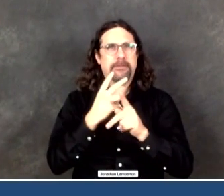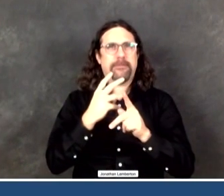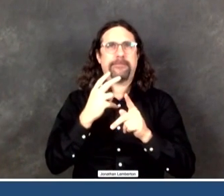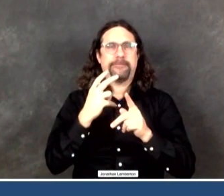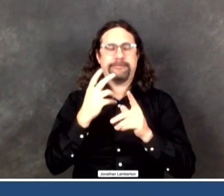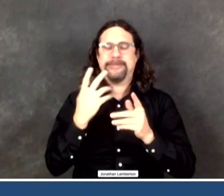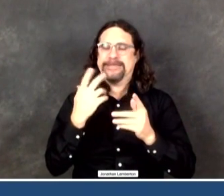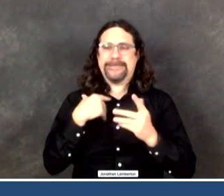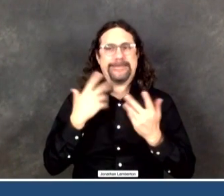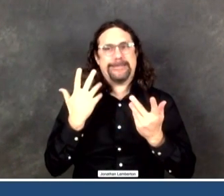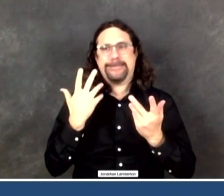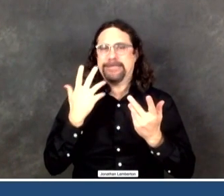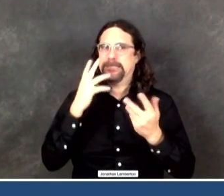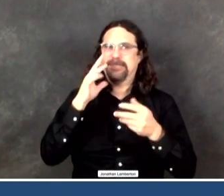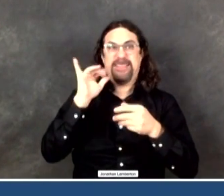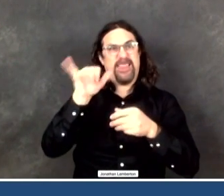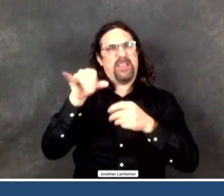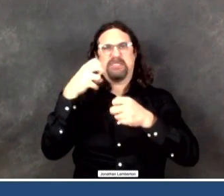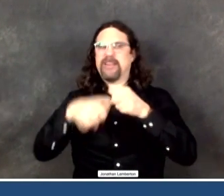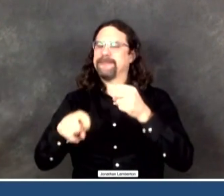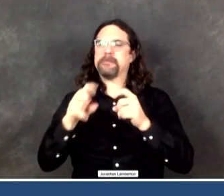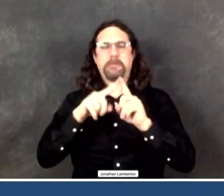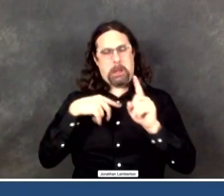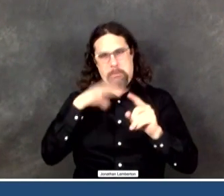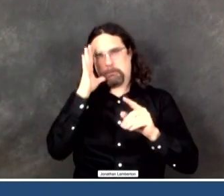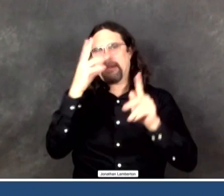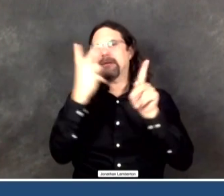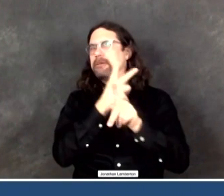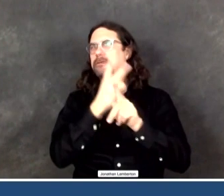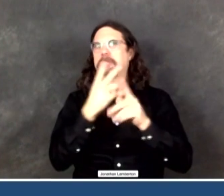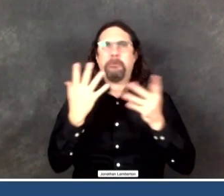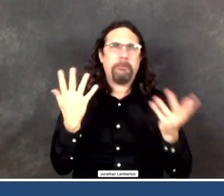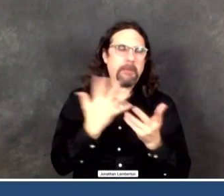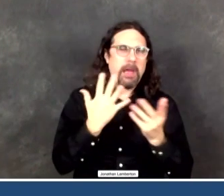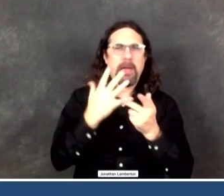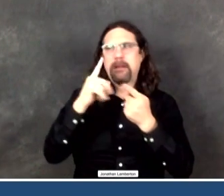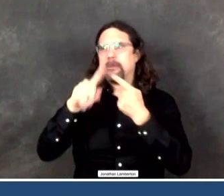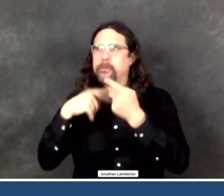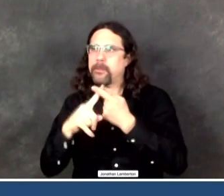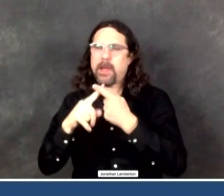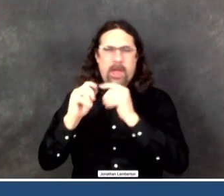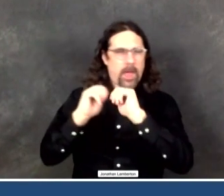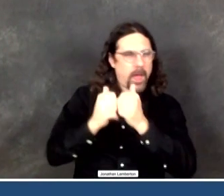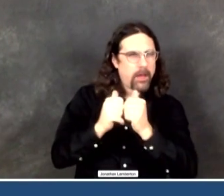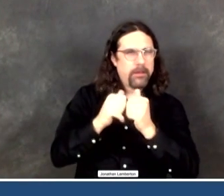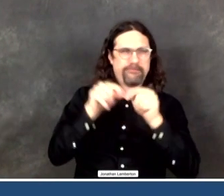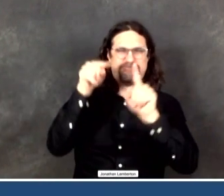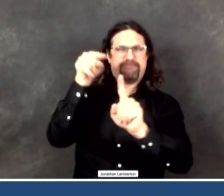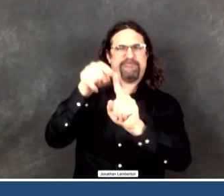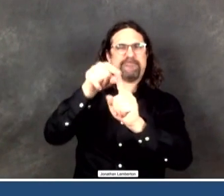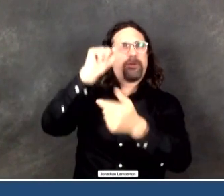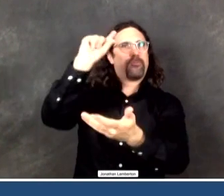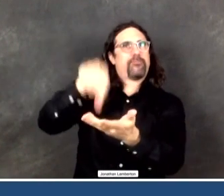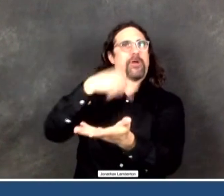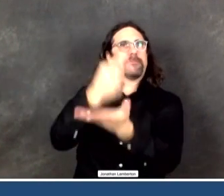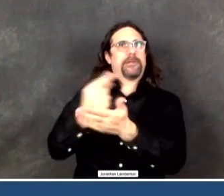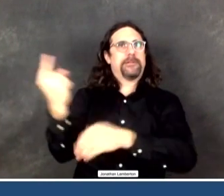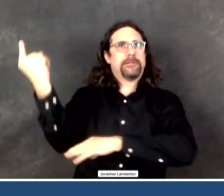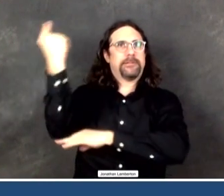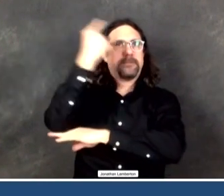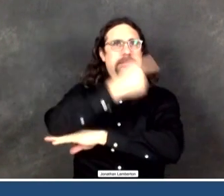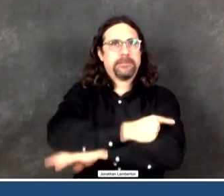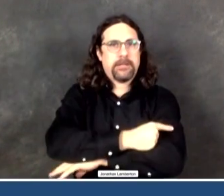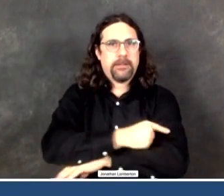individually, help them if they're on track to graduation right now, see it through. If they're not on track, do all we can to get them